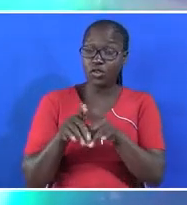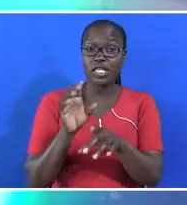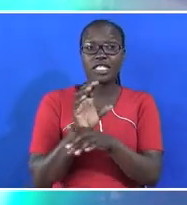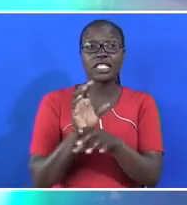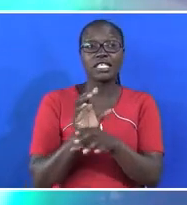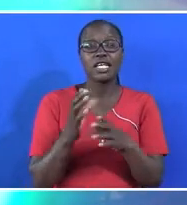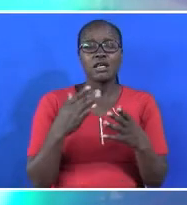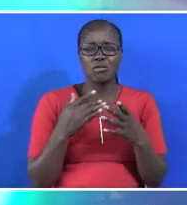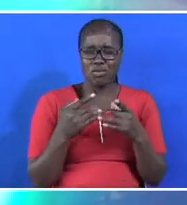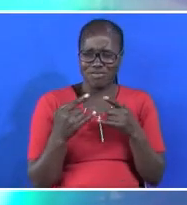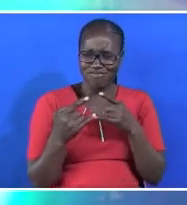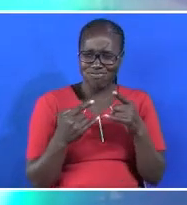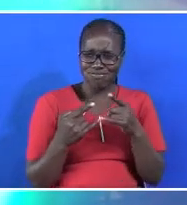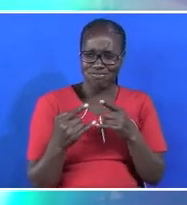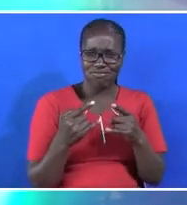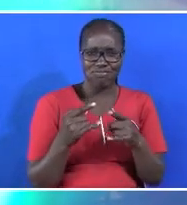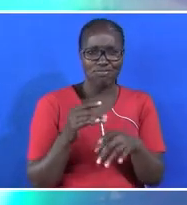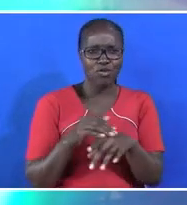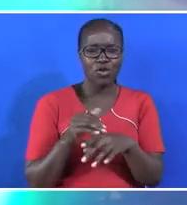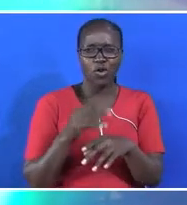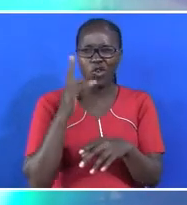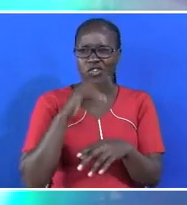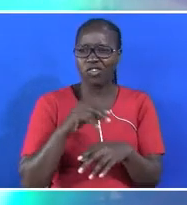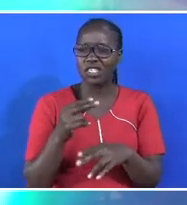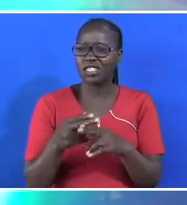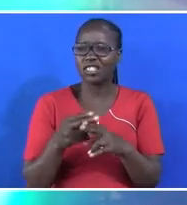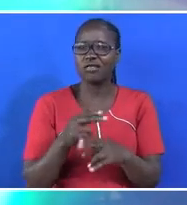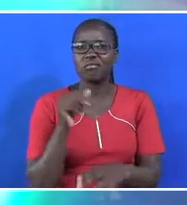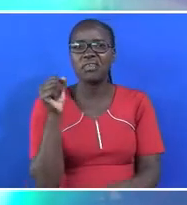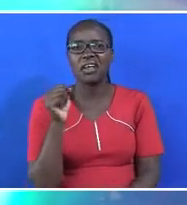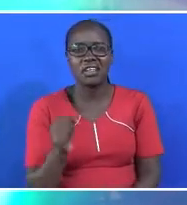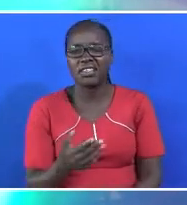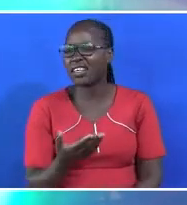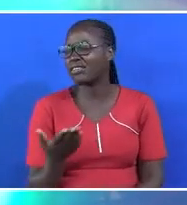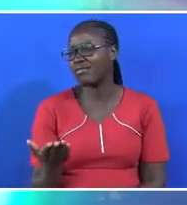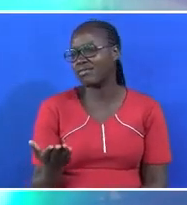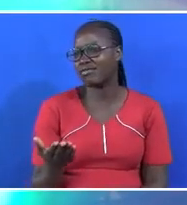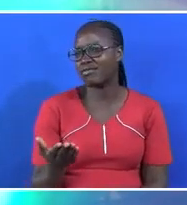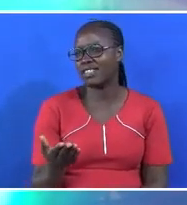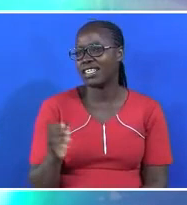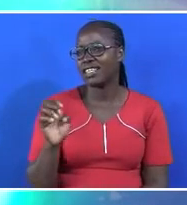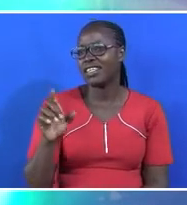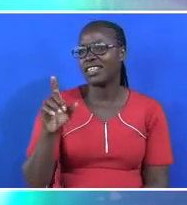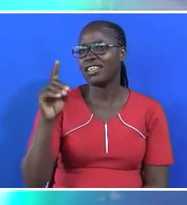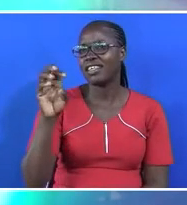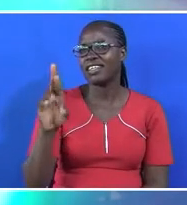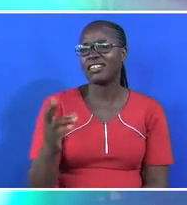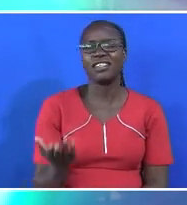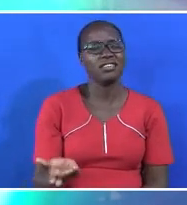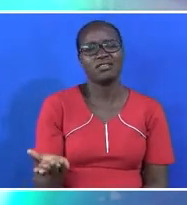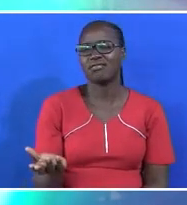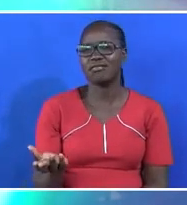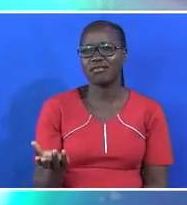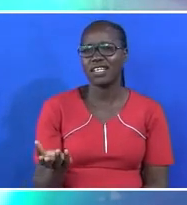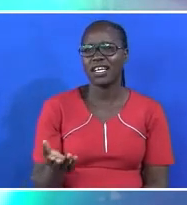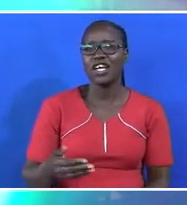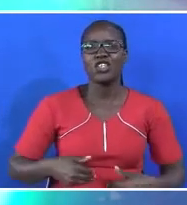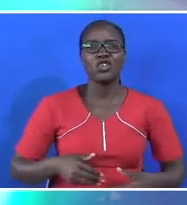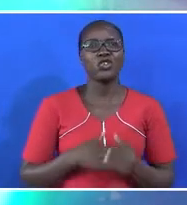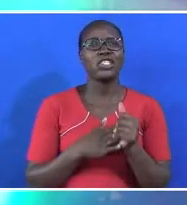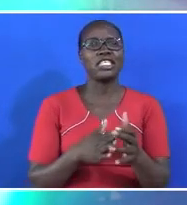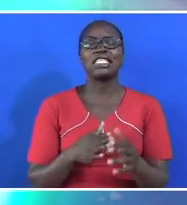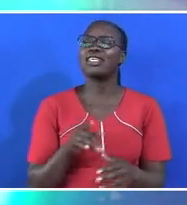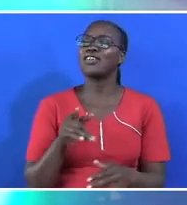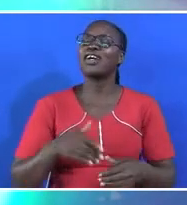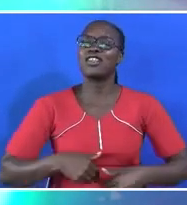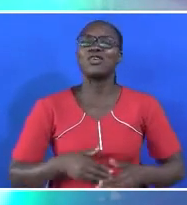People scrambling to be called funny names, elder so-and-so, you know, and youth leader, so-and-so, youth